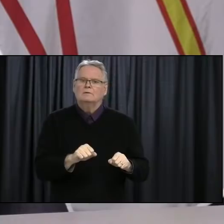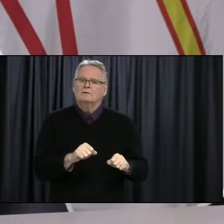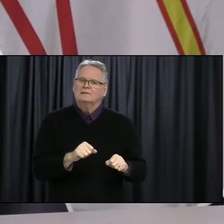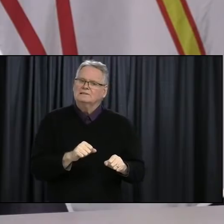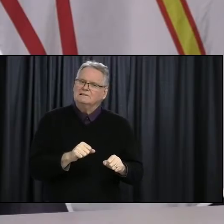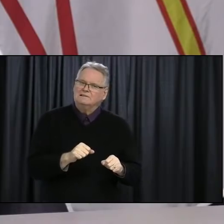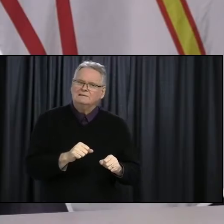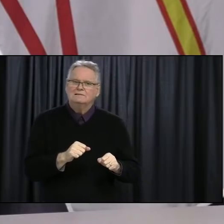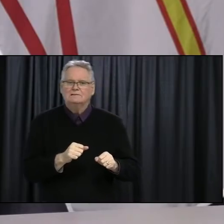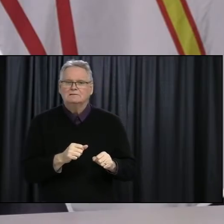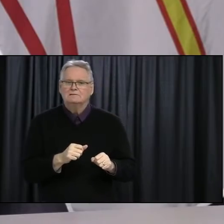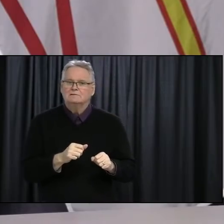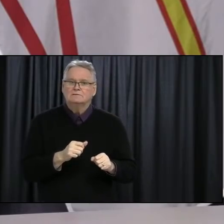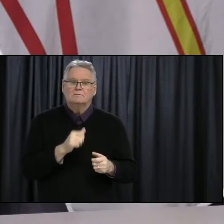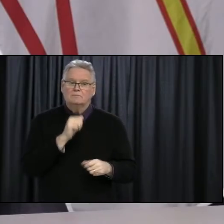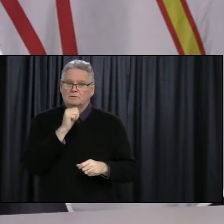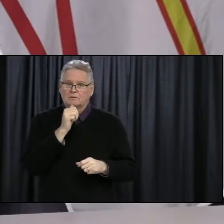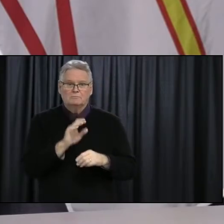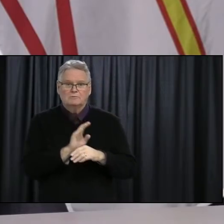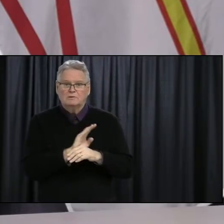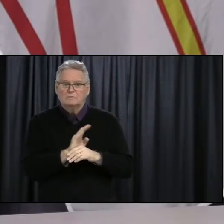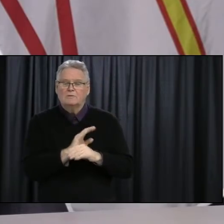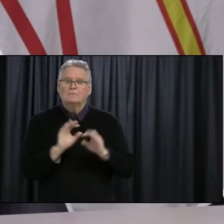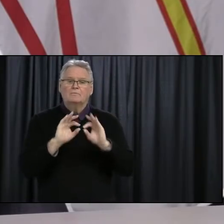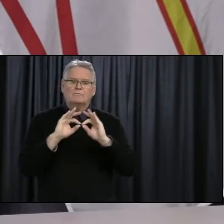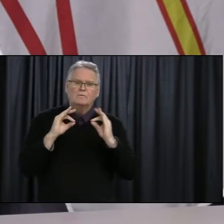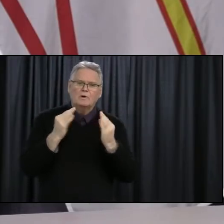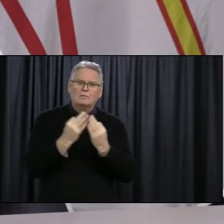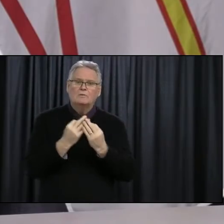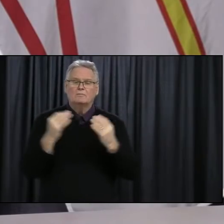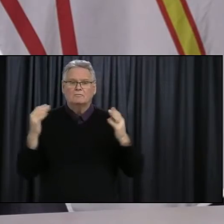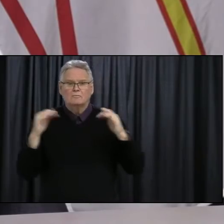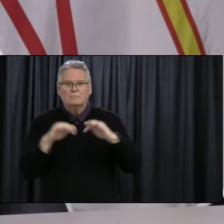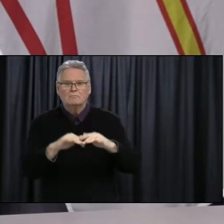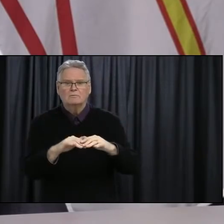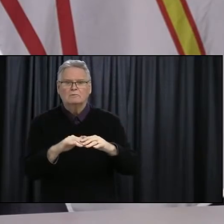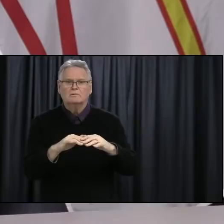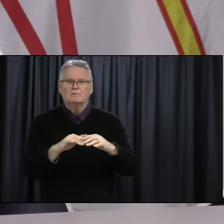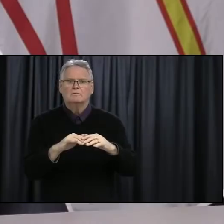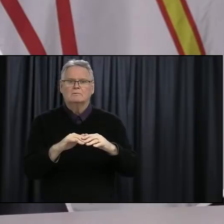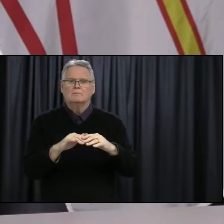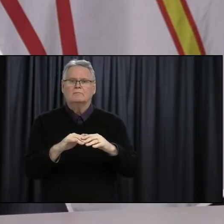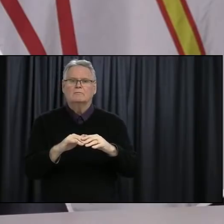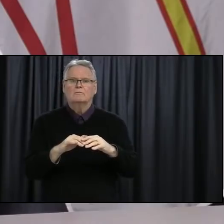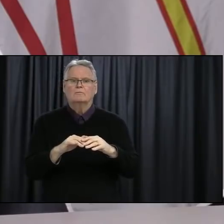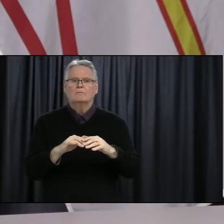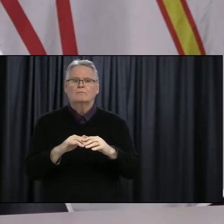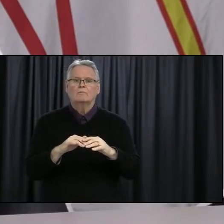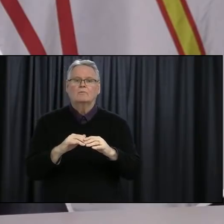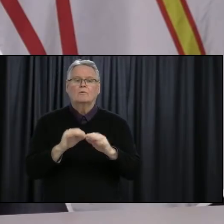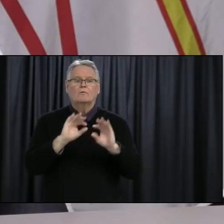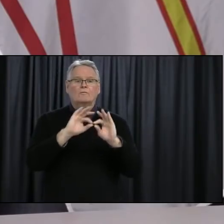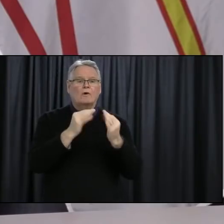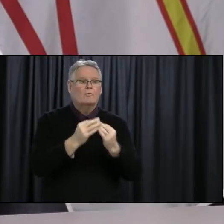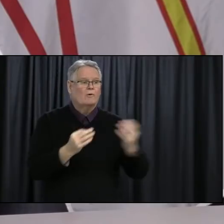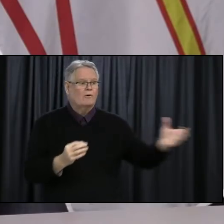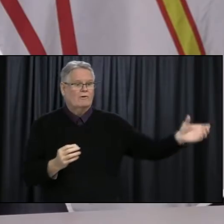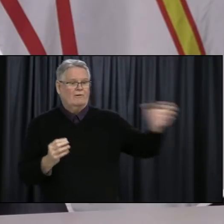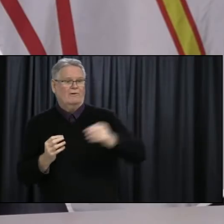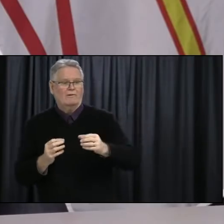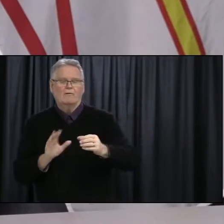bubble. If you are in a single-person household bubble, you may join with one other